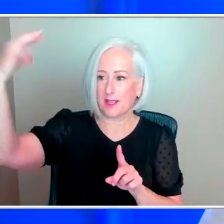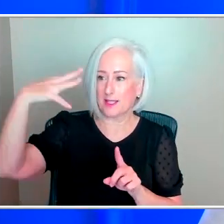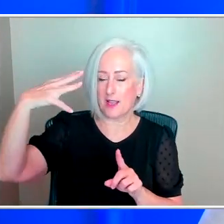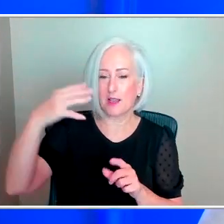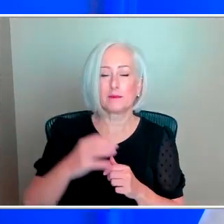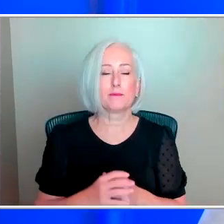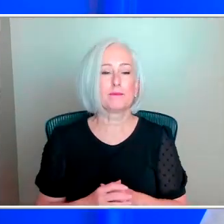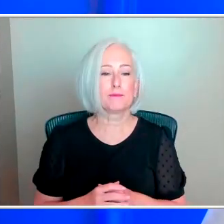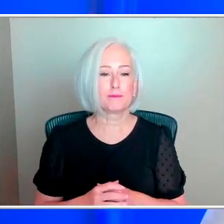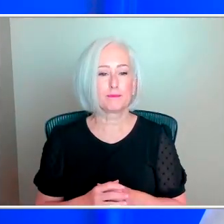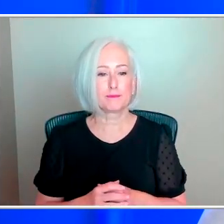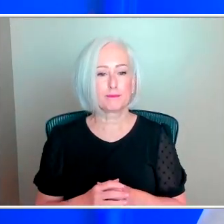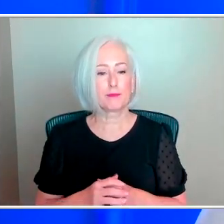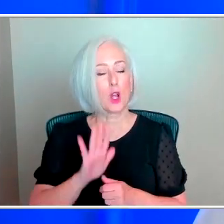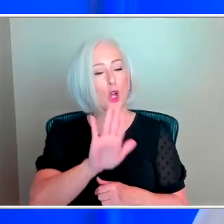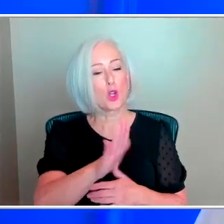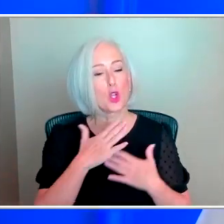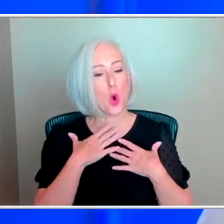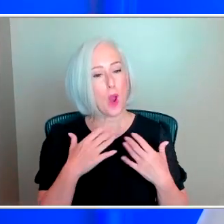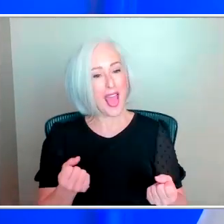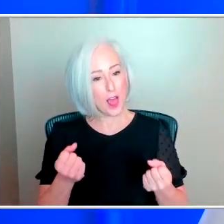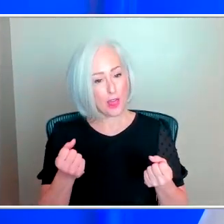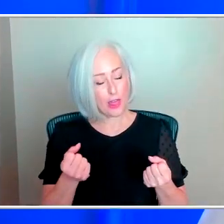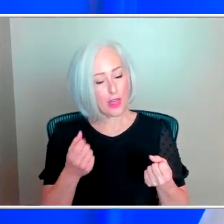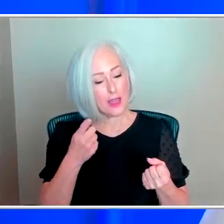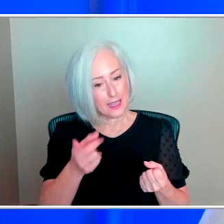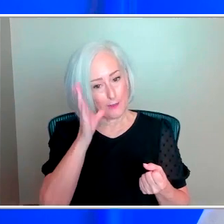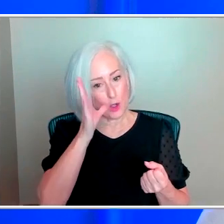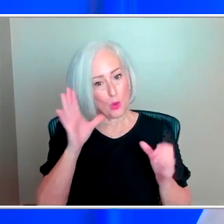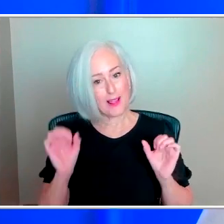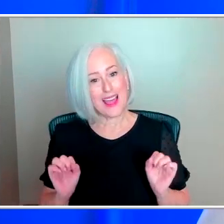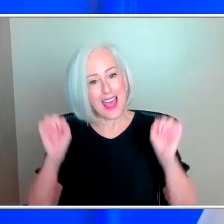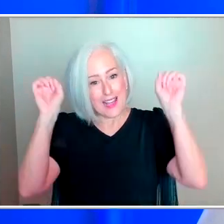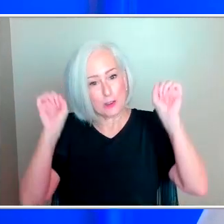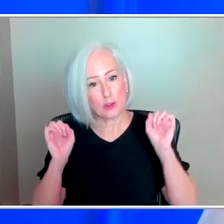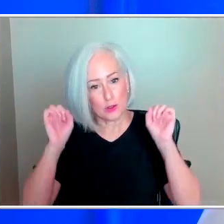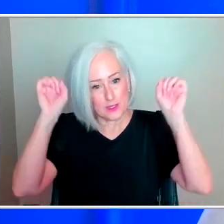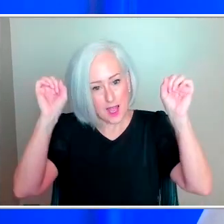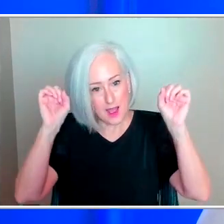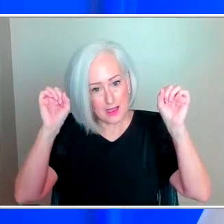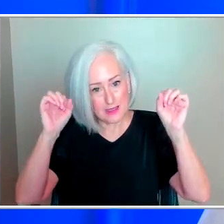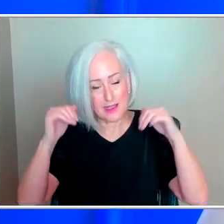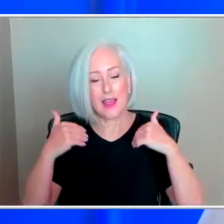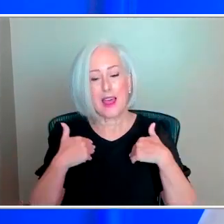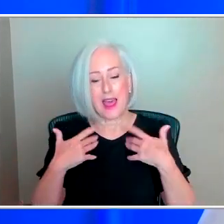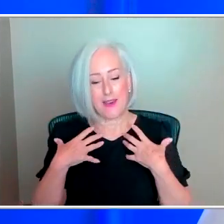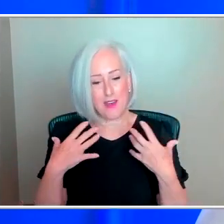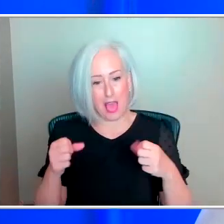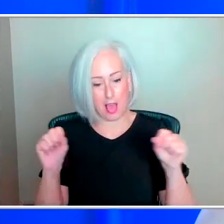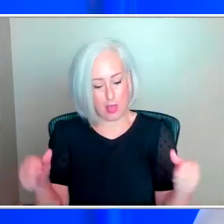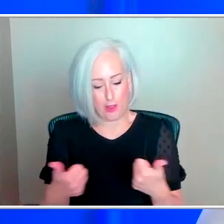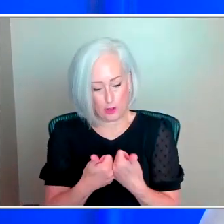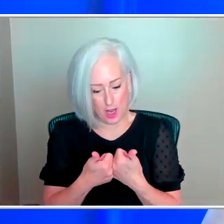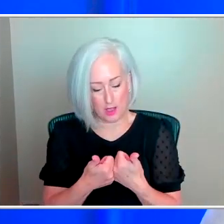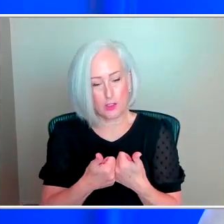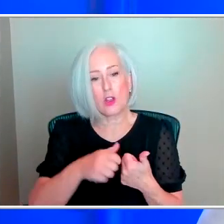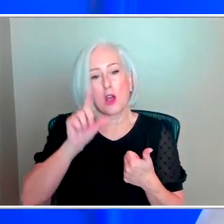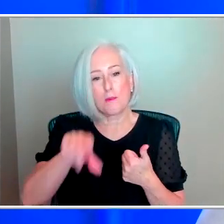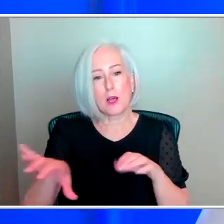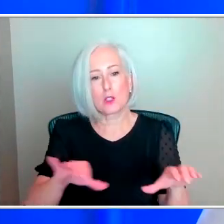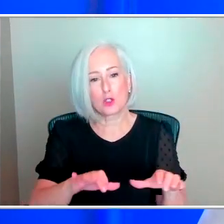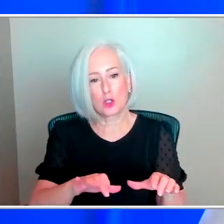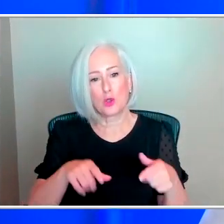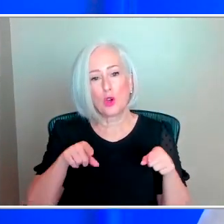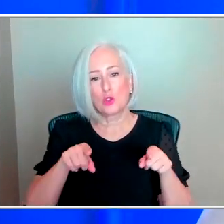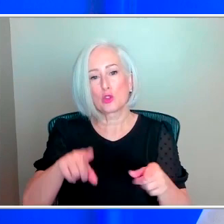Again, in terms of your health, if you're going to exercise and you have health challenges, you need to do it at times when the levels are low. You don't want to